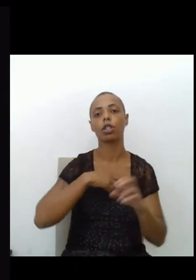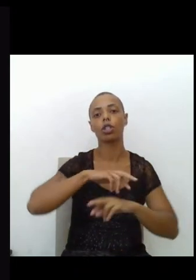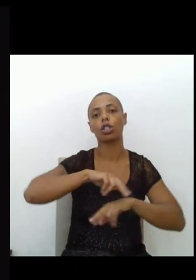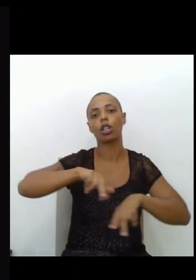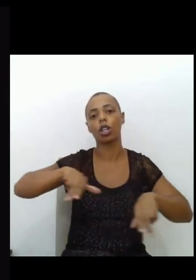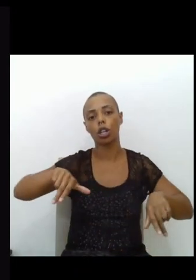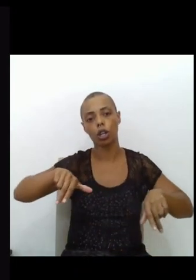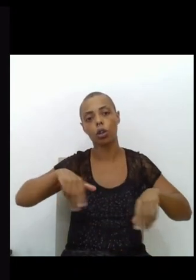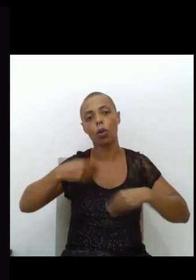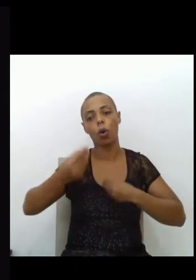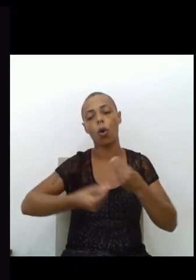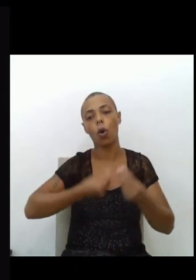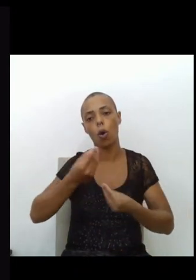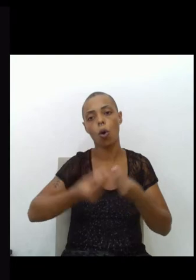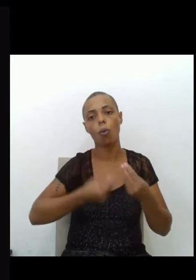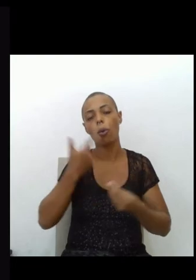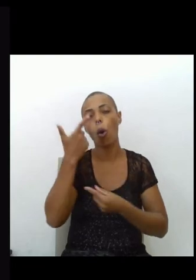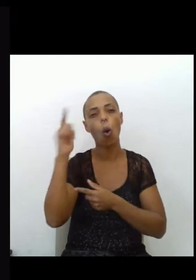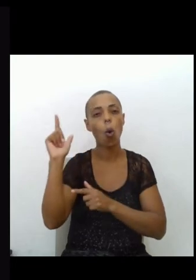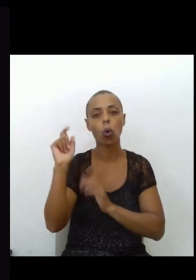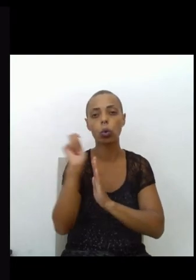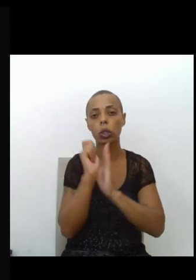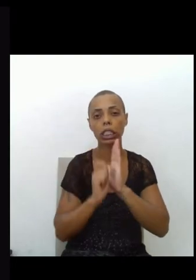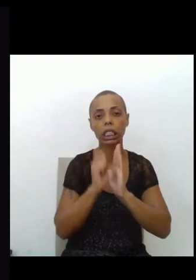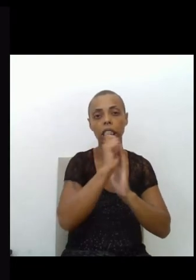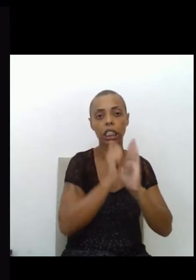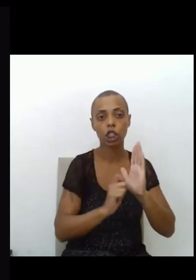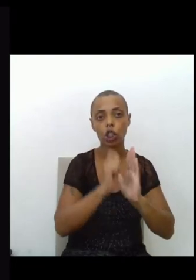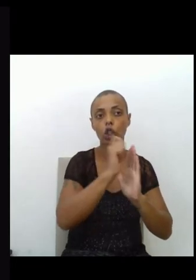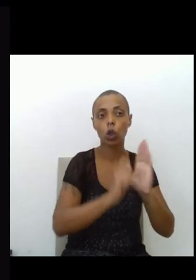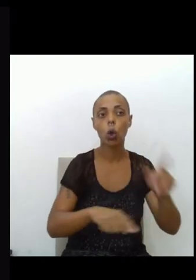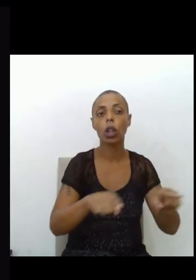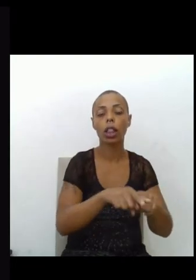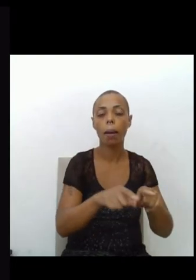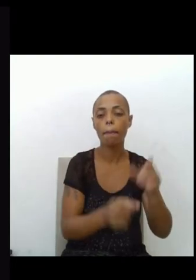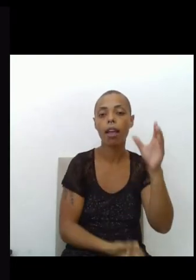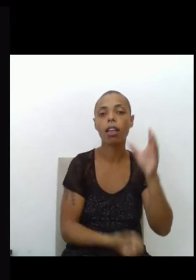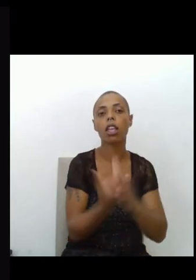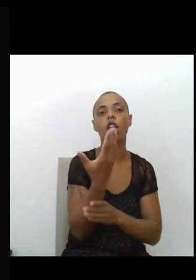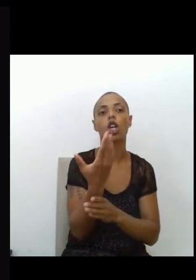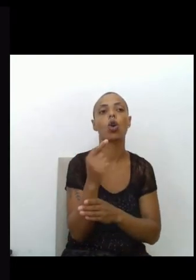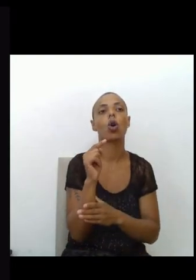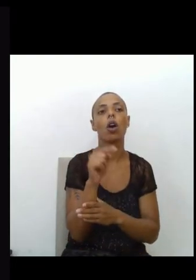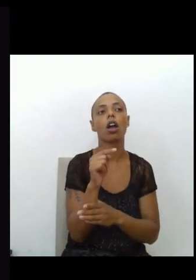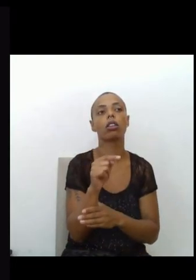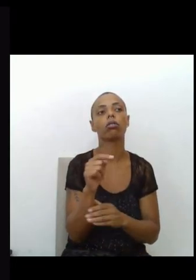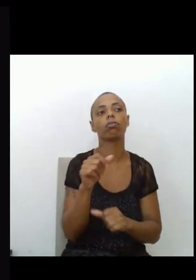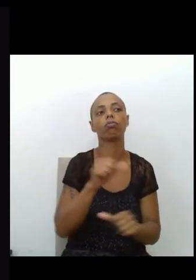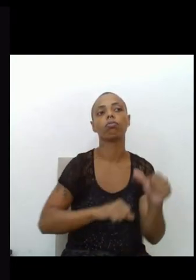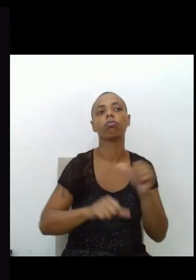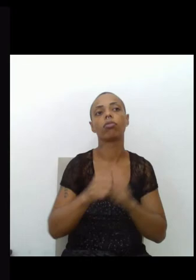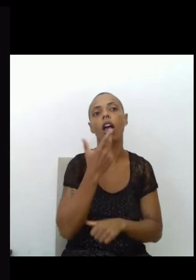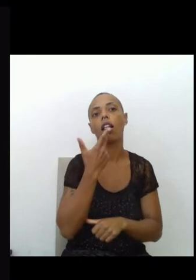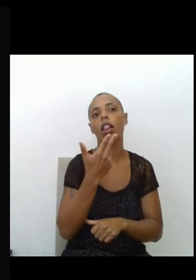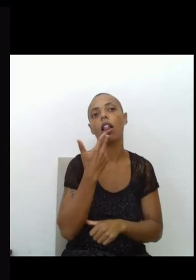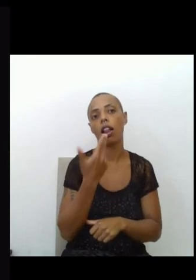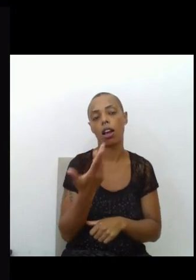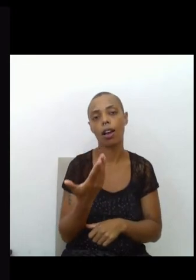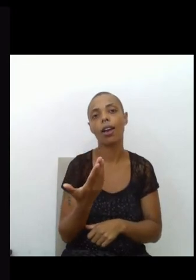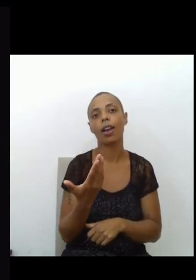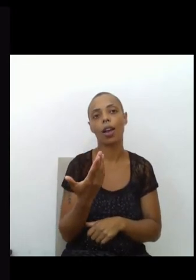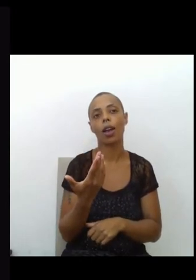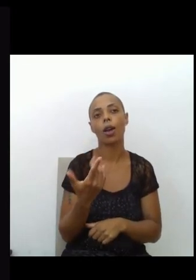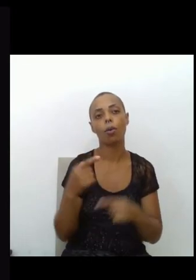have disrupted Language by recreating um different ways of of talking particularly about